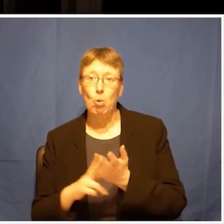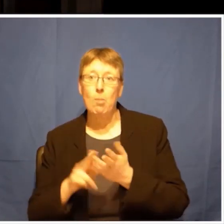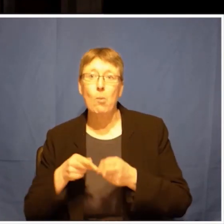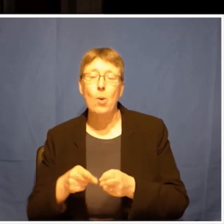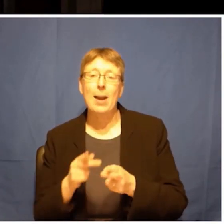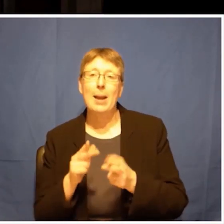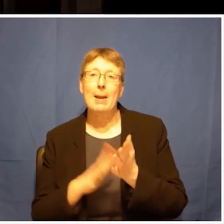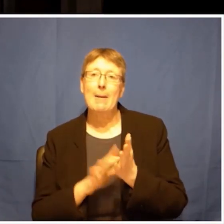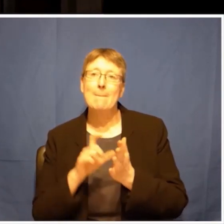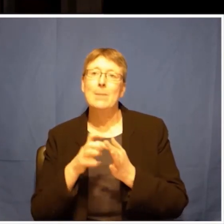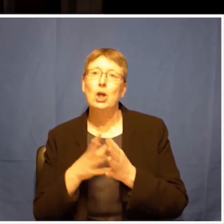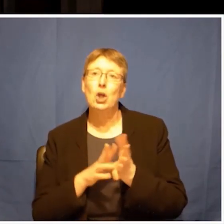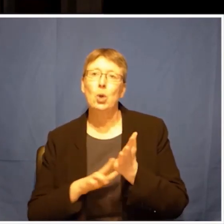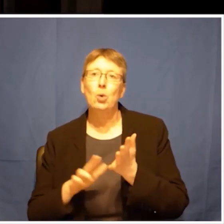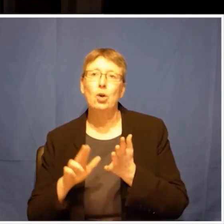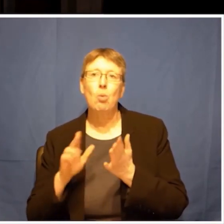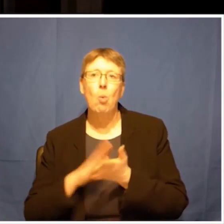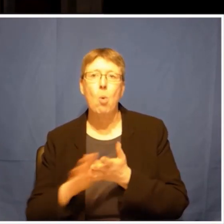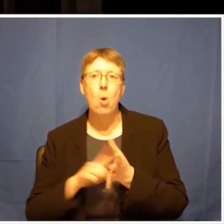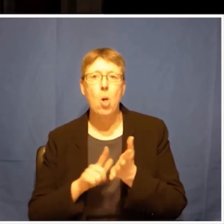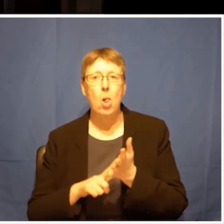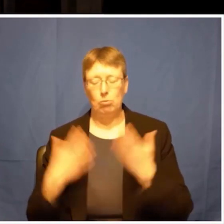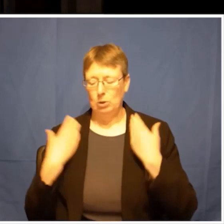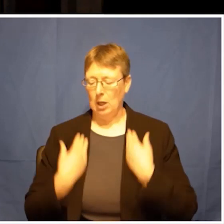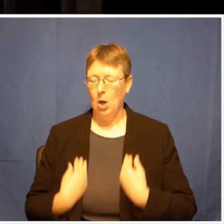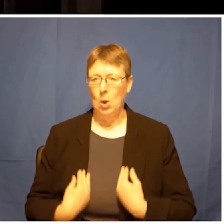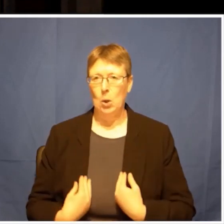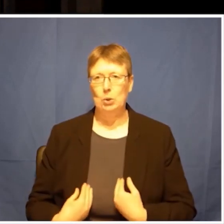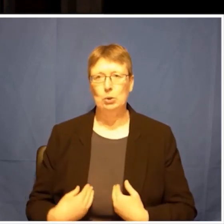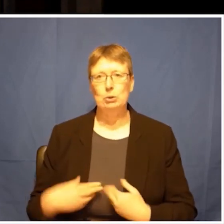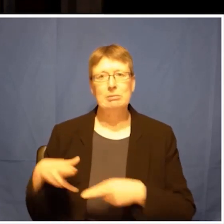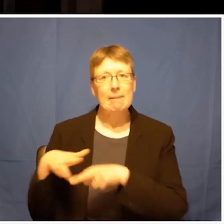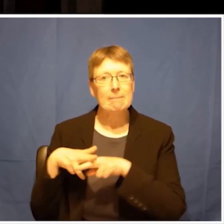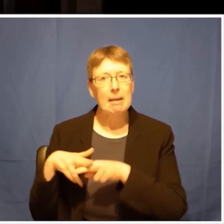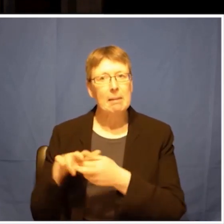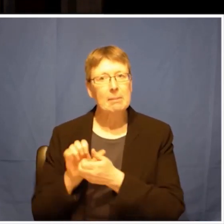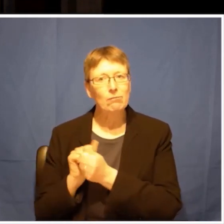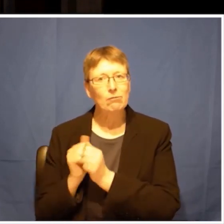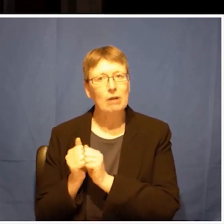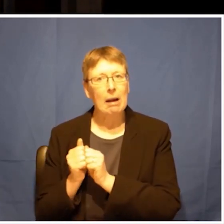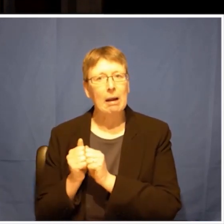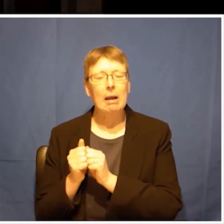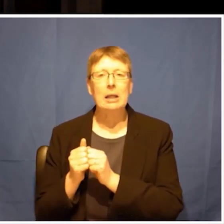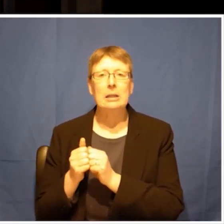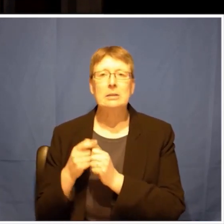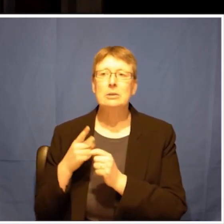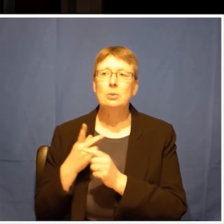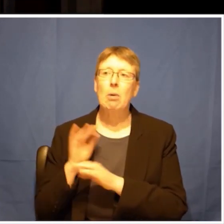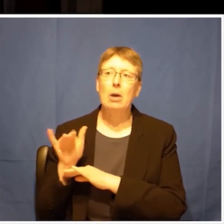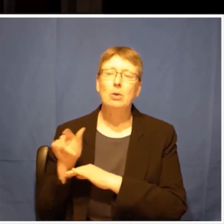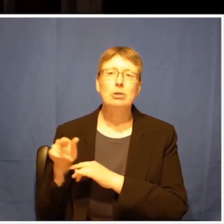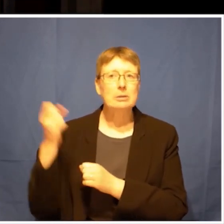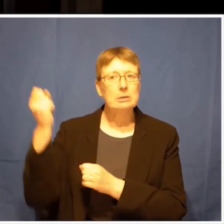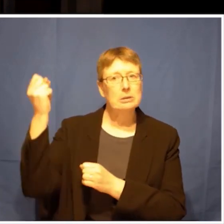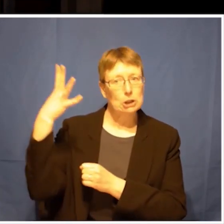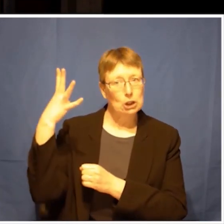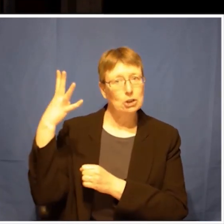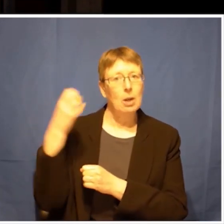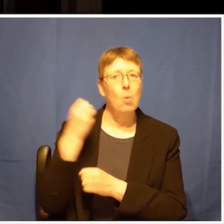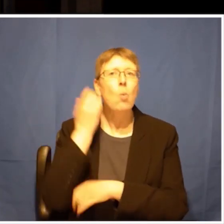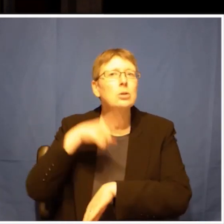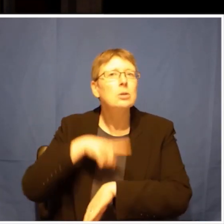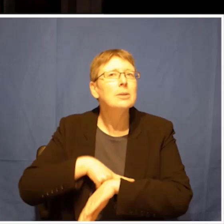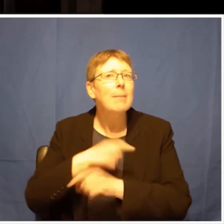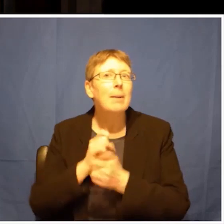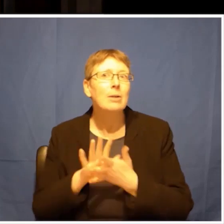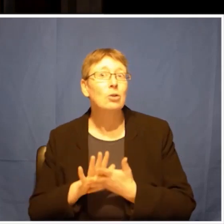in the normal way, in the McEwen Hall, in your gowns, with family and friends in Bristow Square, in the sunshine, because as you know, it's